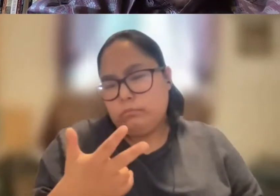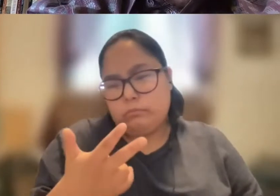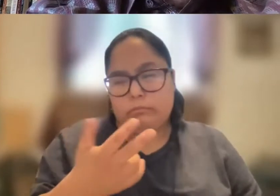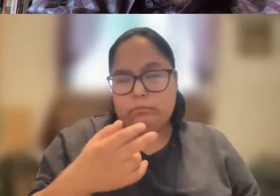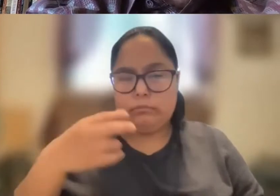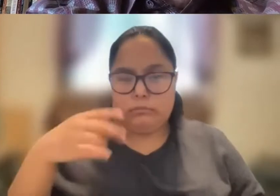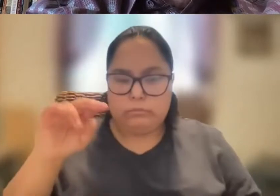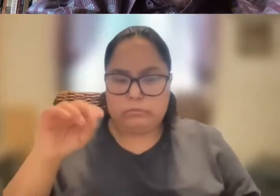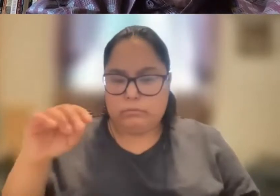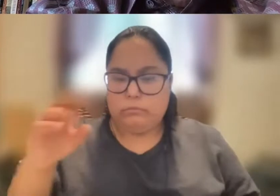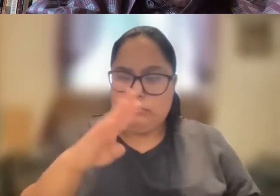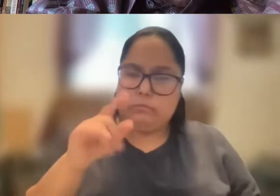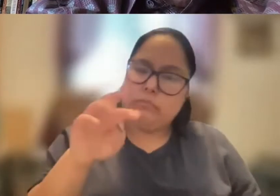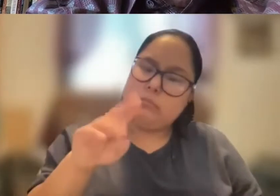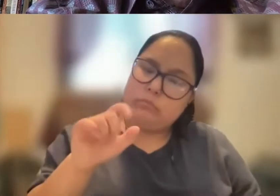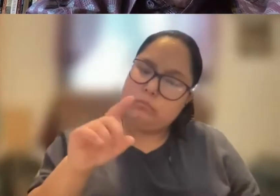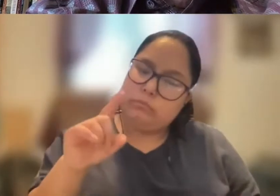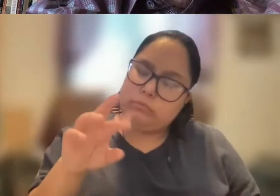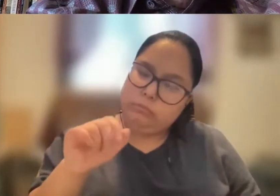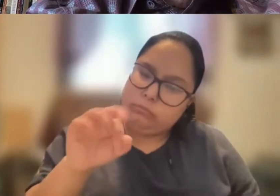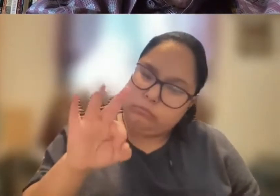if we could put up a pride flag on the base.